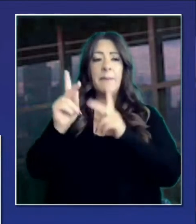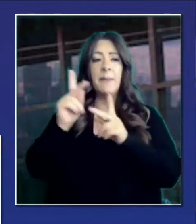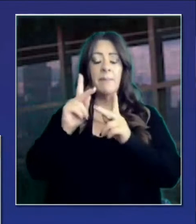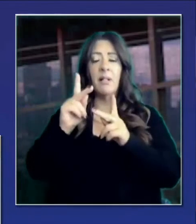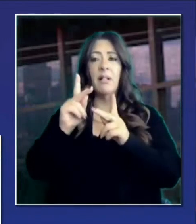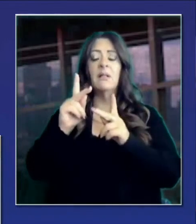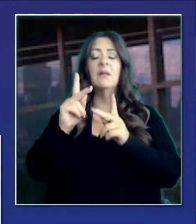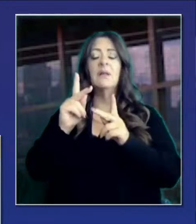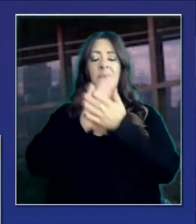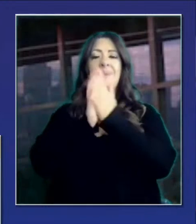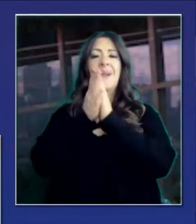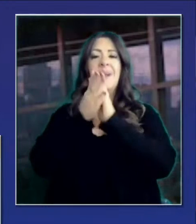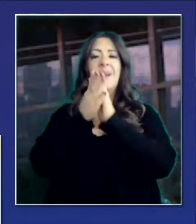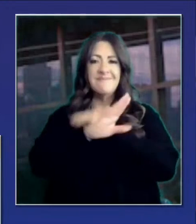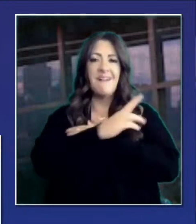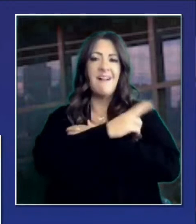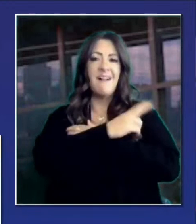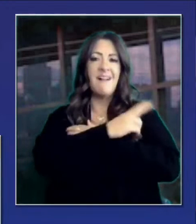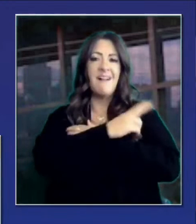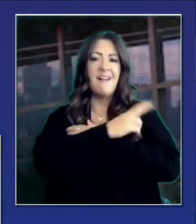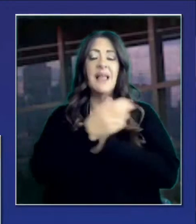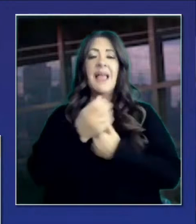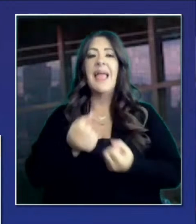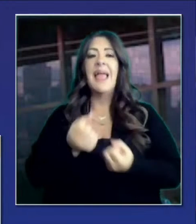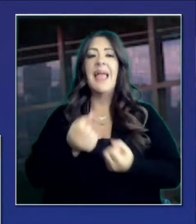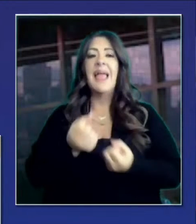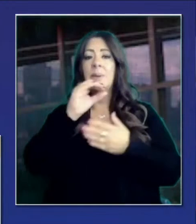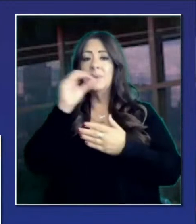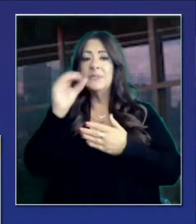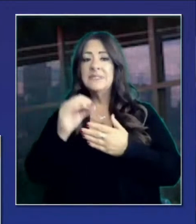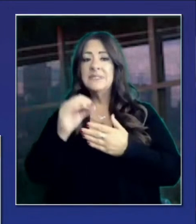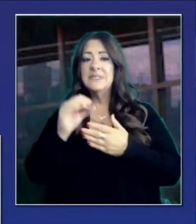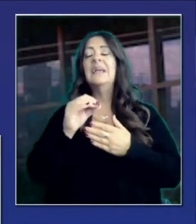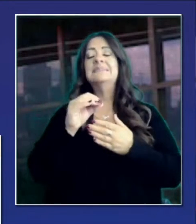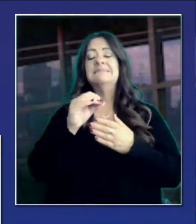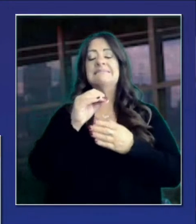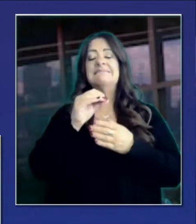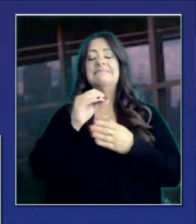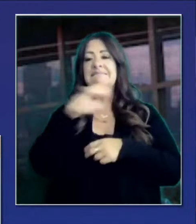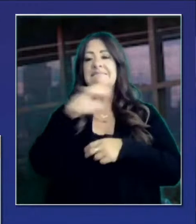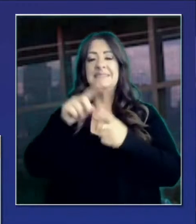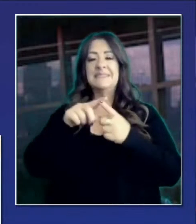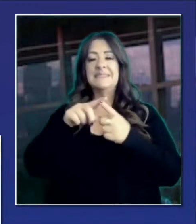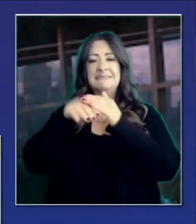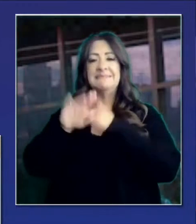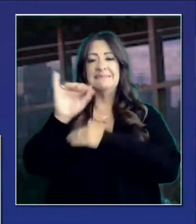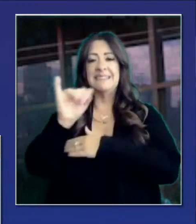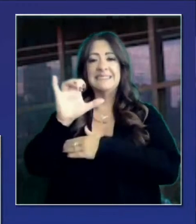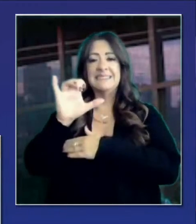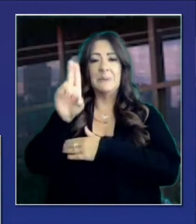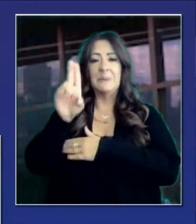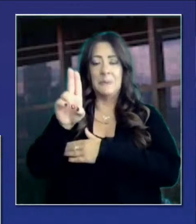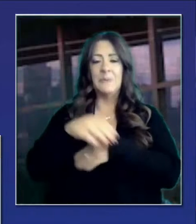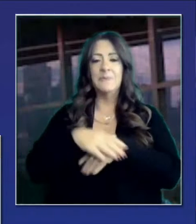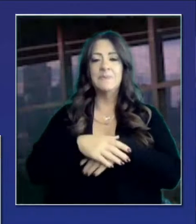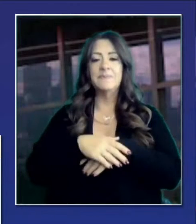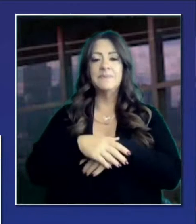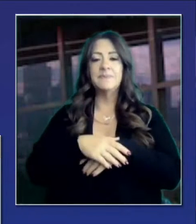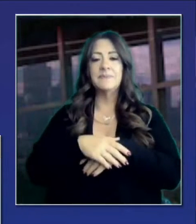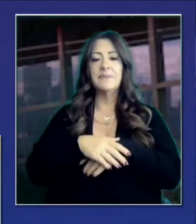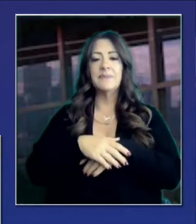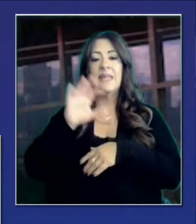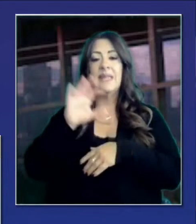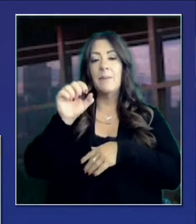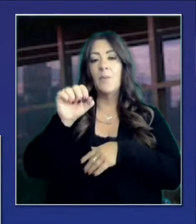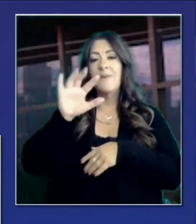that end up in the hospitals, and then a percentage still that end up in ICUs. And you see a 9.5%, close